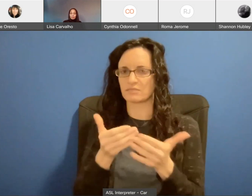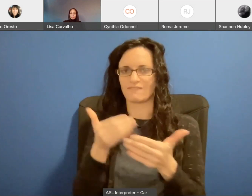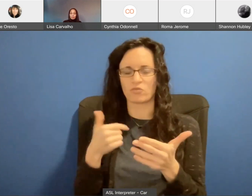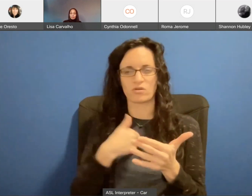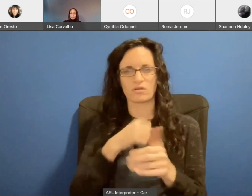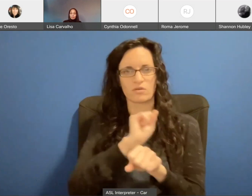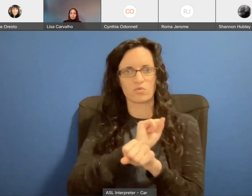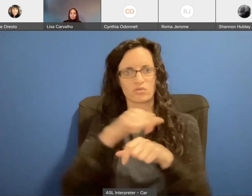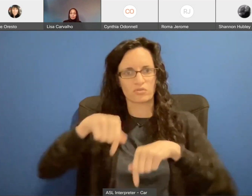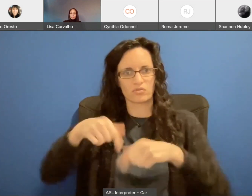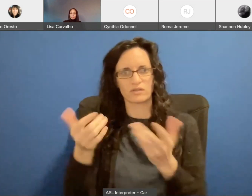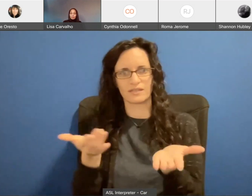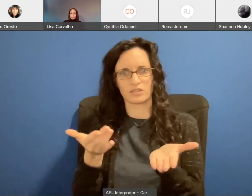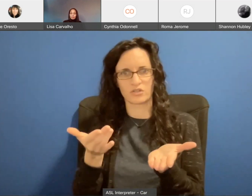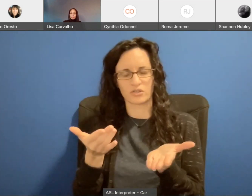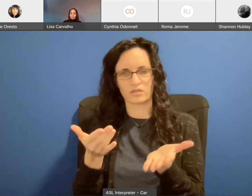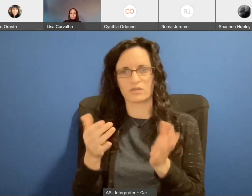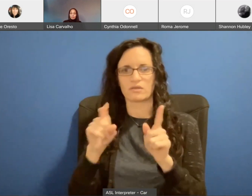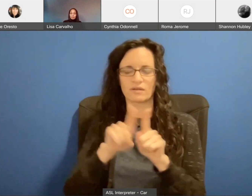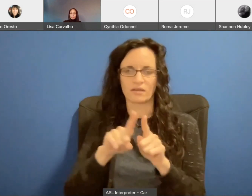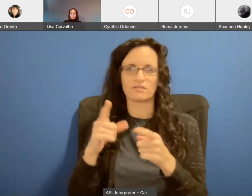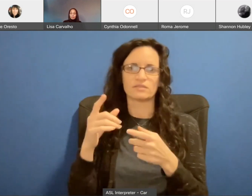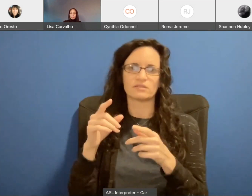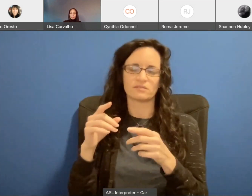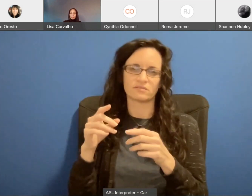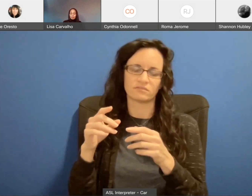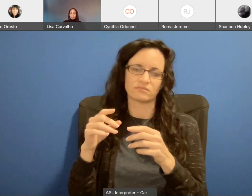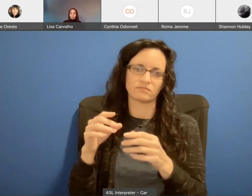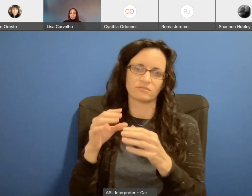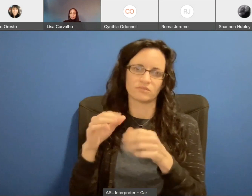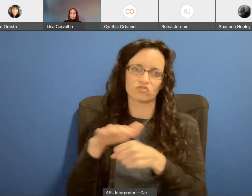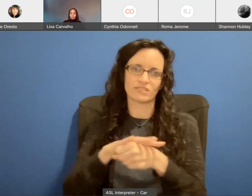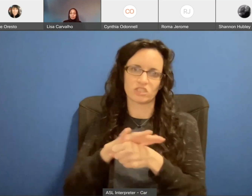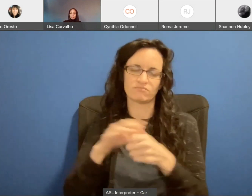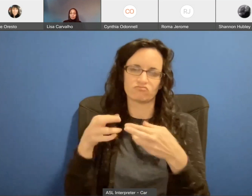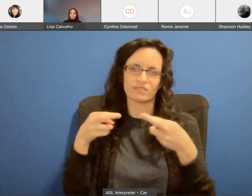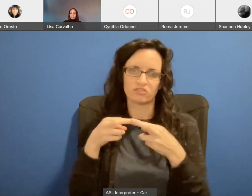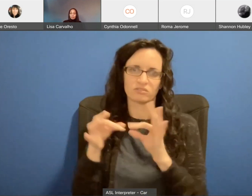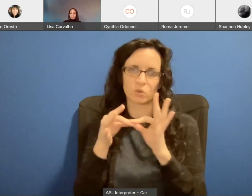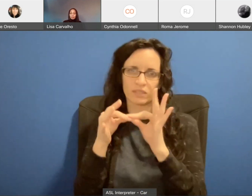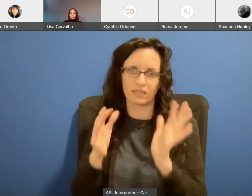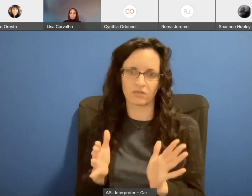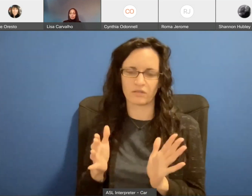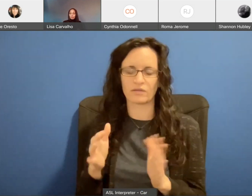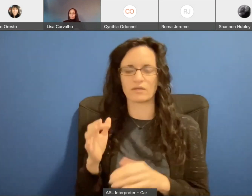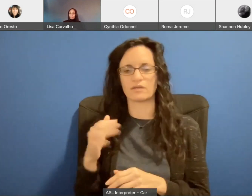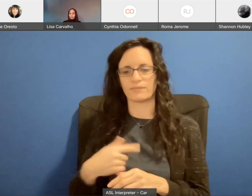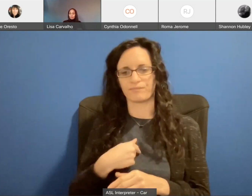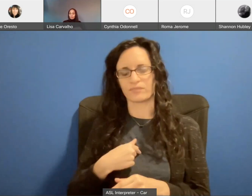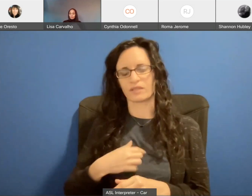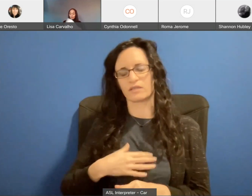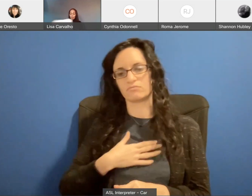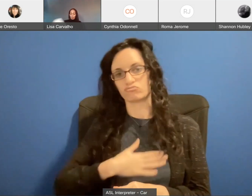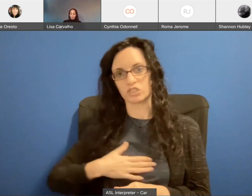this position as an ASD service coordinator. I really appreciate being able to